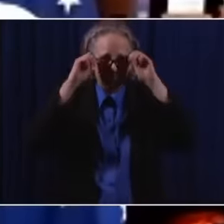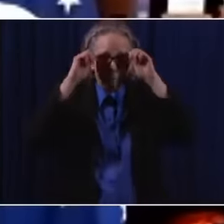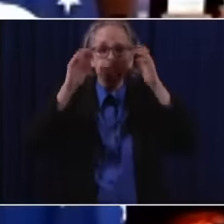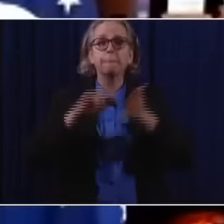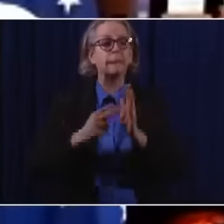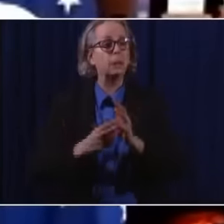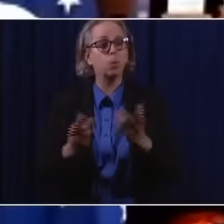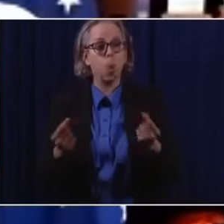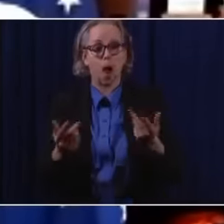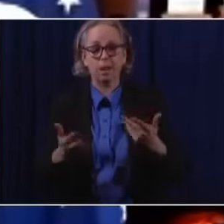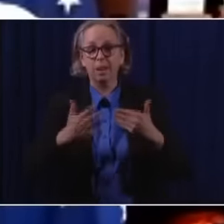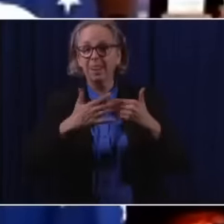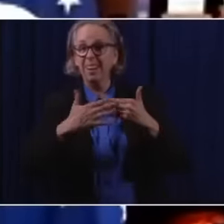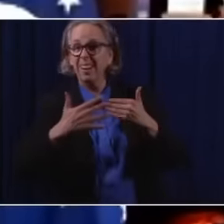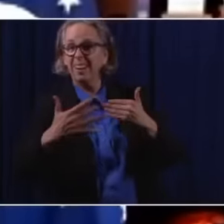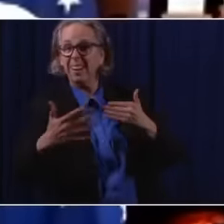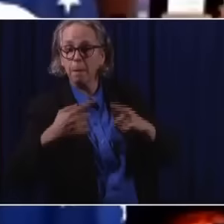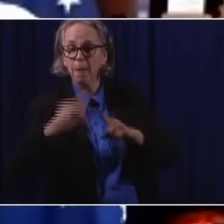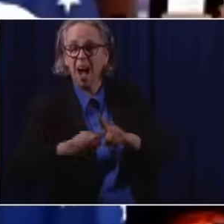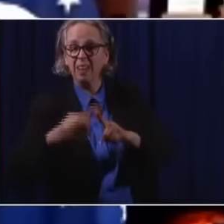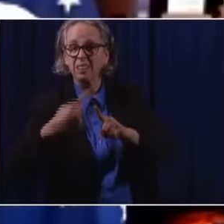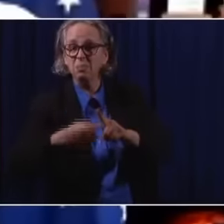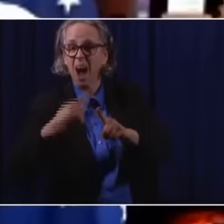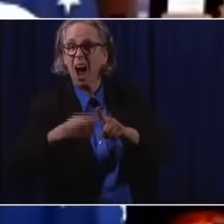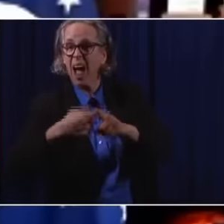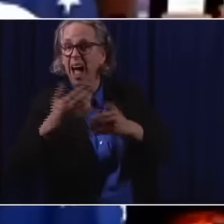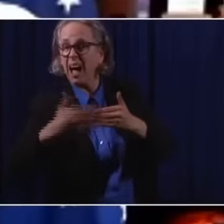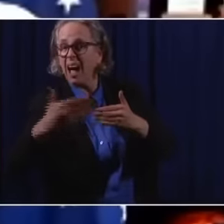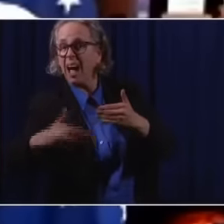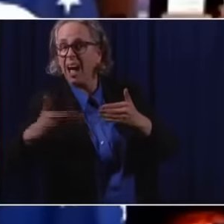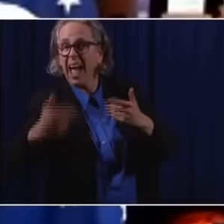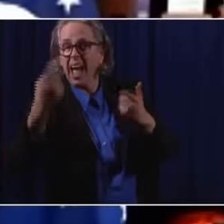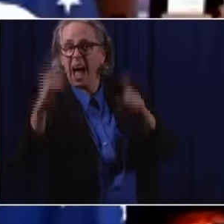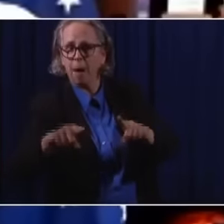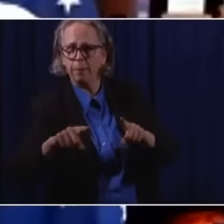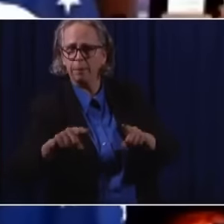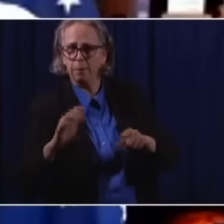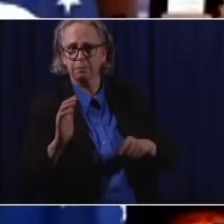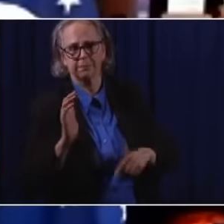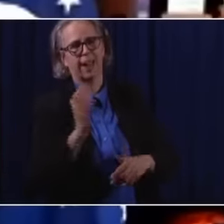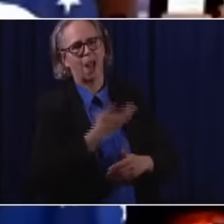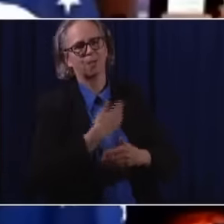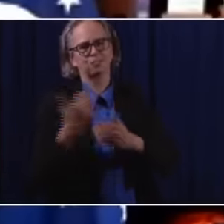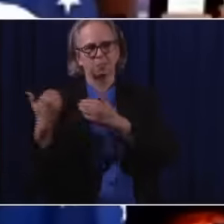And just wanted to highlight Jackson County for what they're doing, and talk